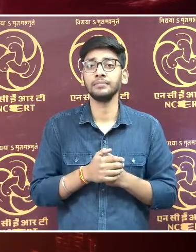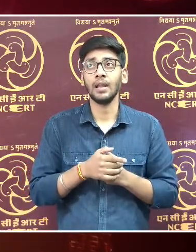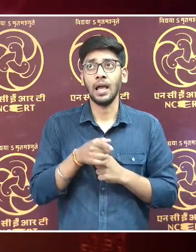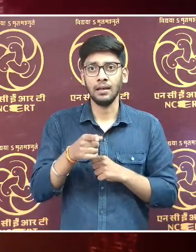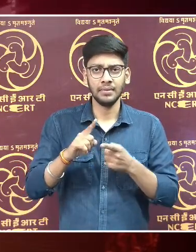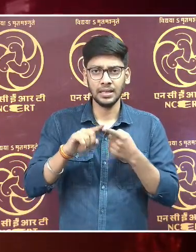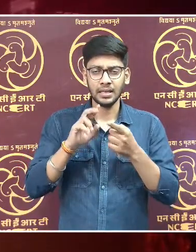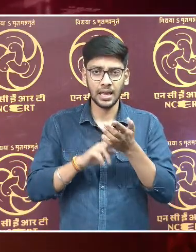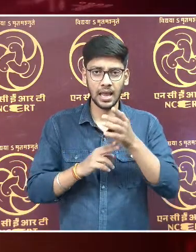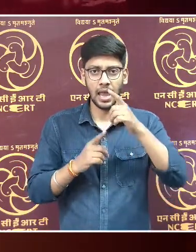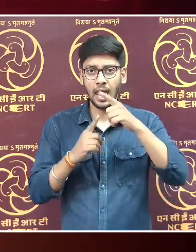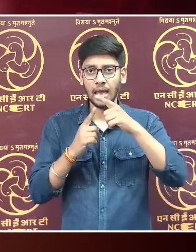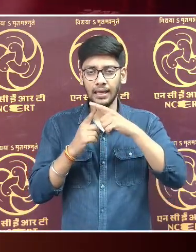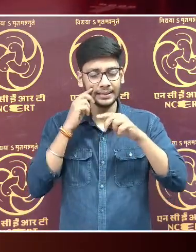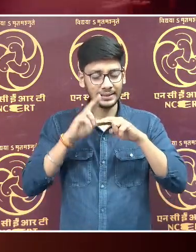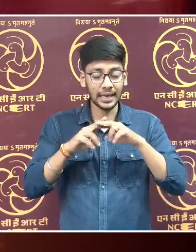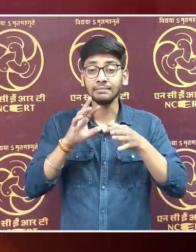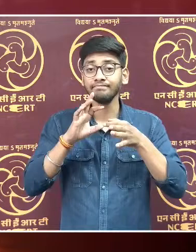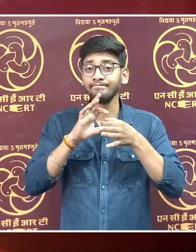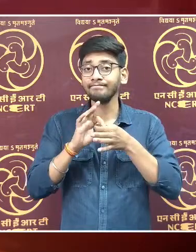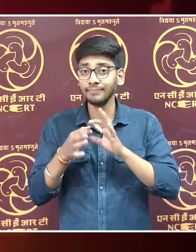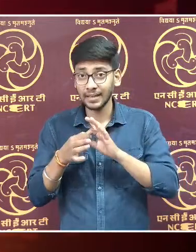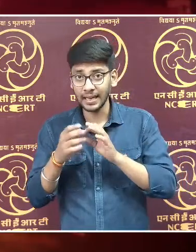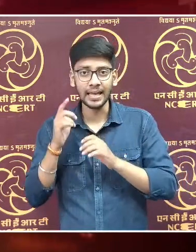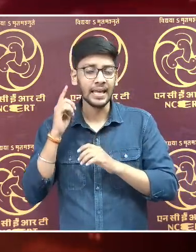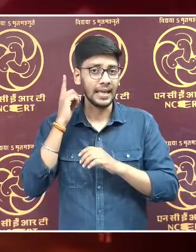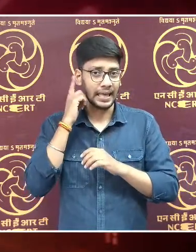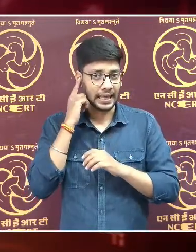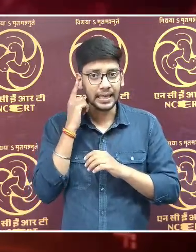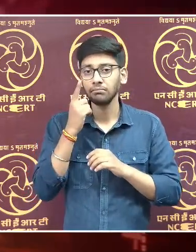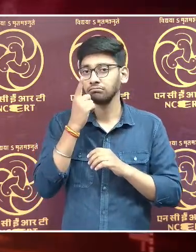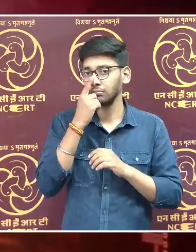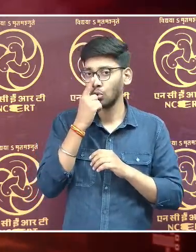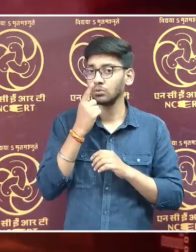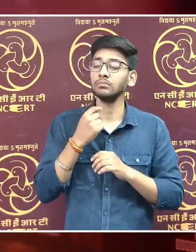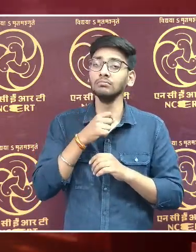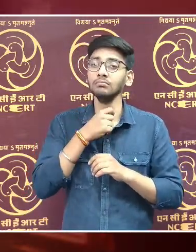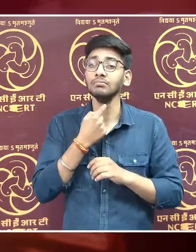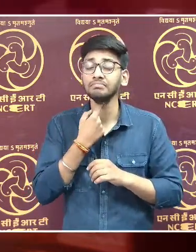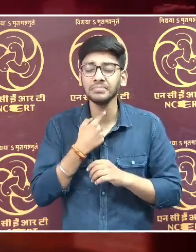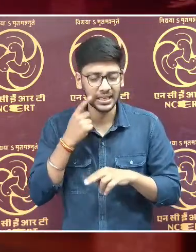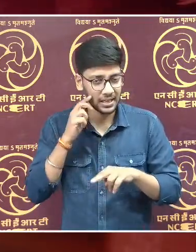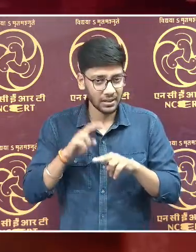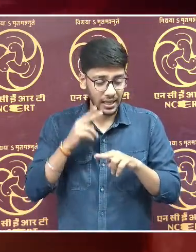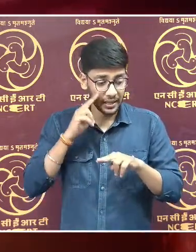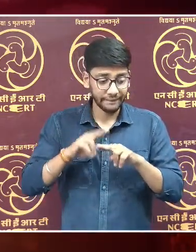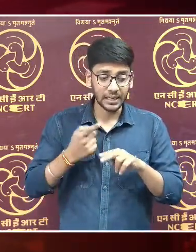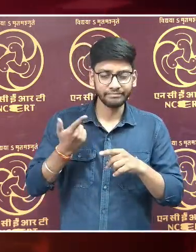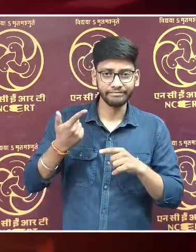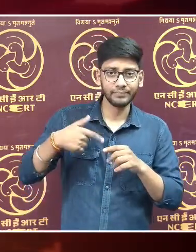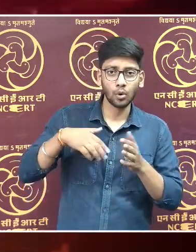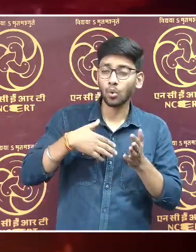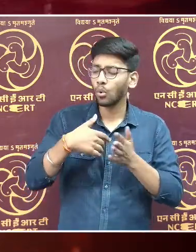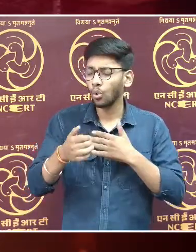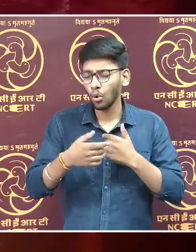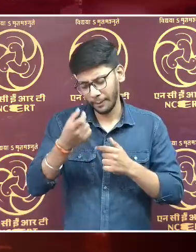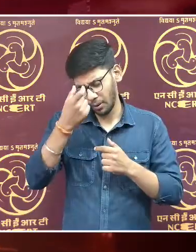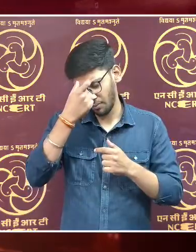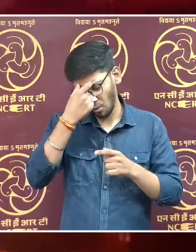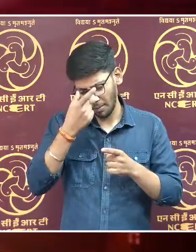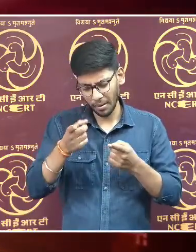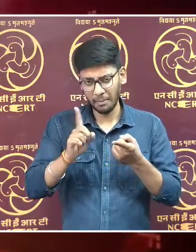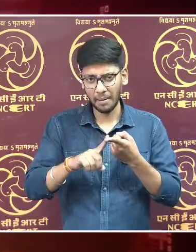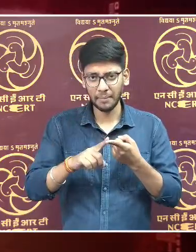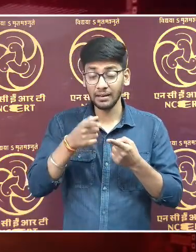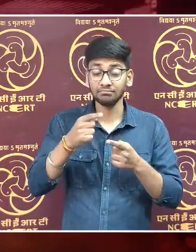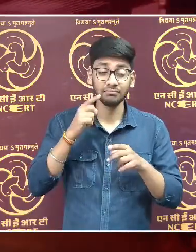ENT specialists, means there is a connection between ear, nose and throat. So once the cold and cough problem is there, you must be aware